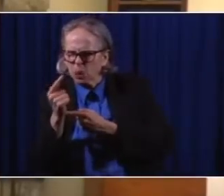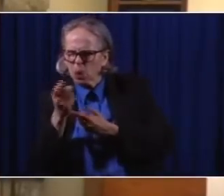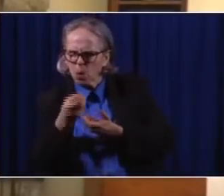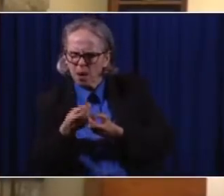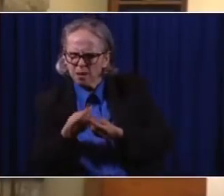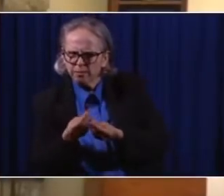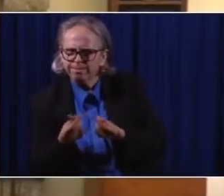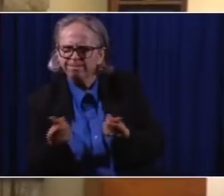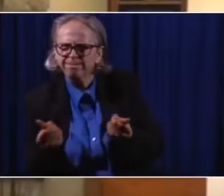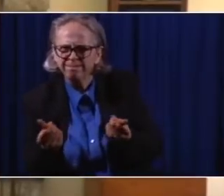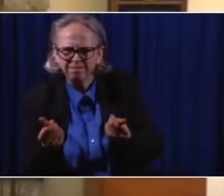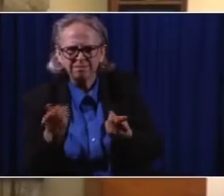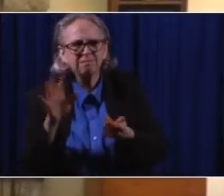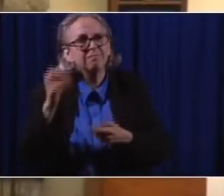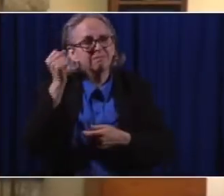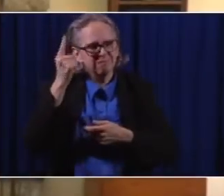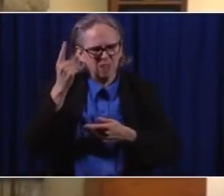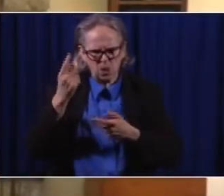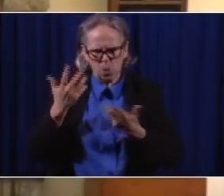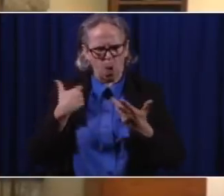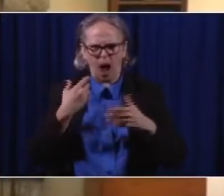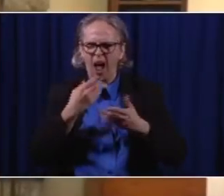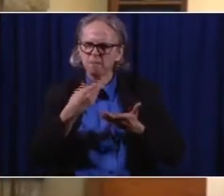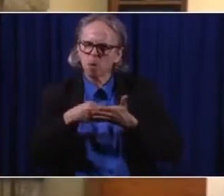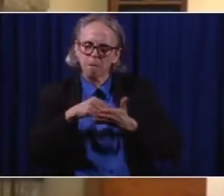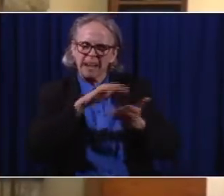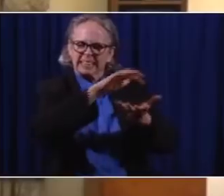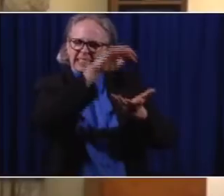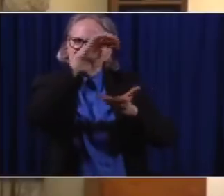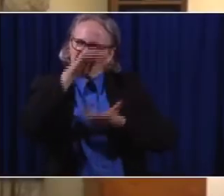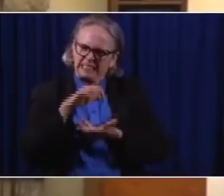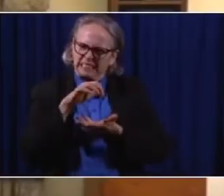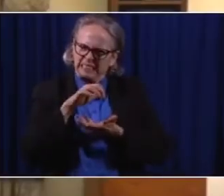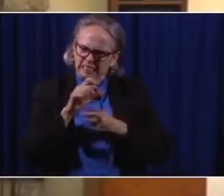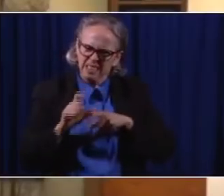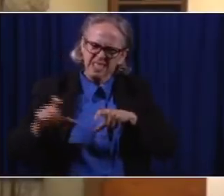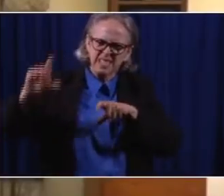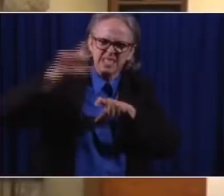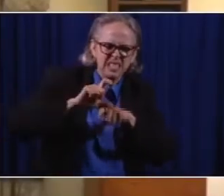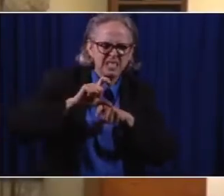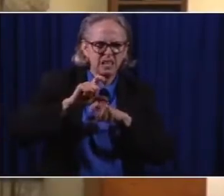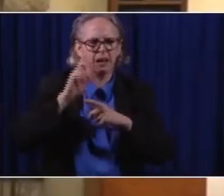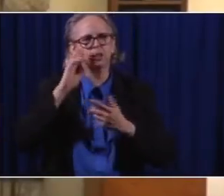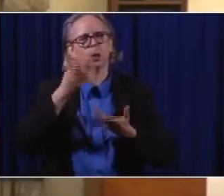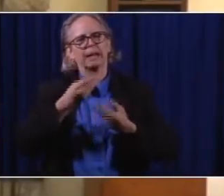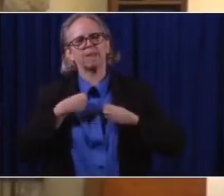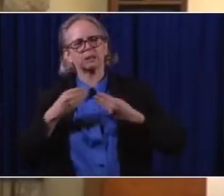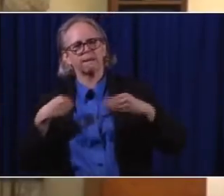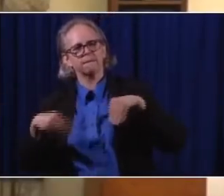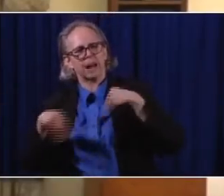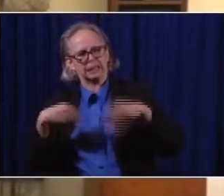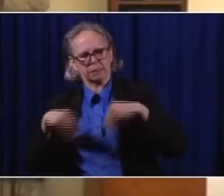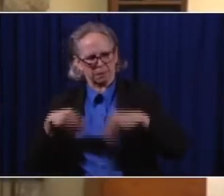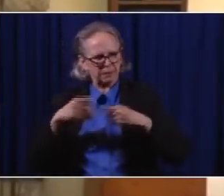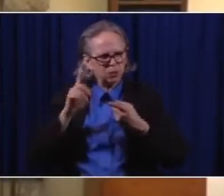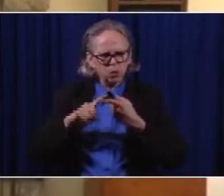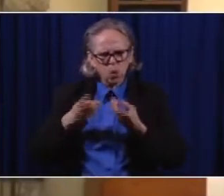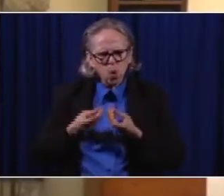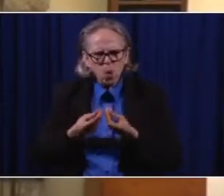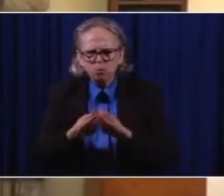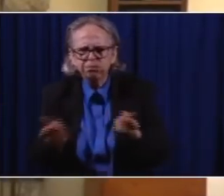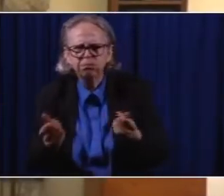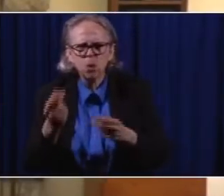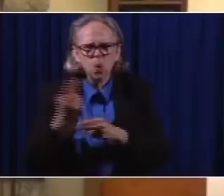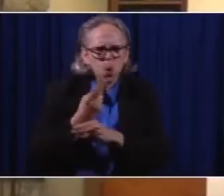So being able to carry that over is very important. Having additional money is important as well.